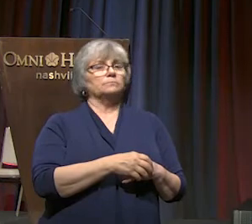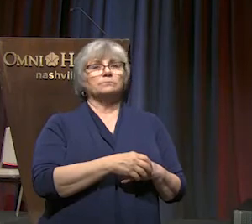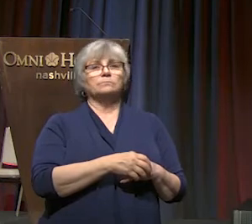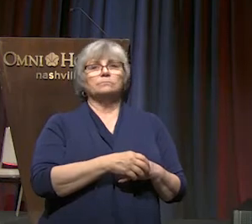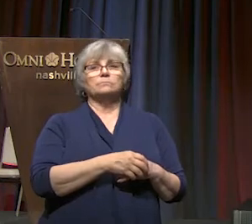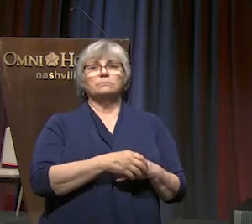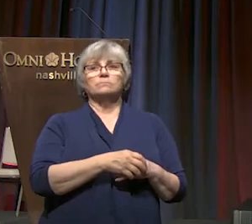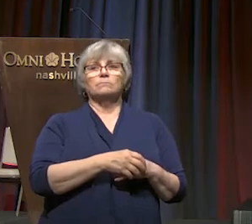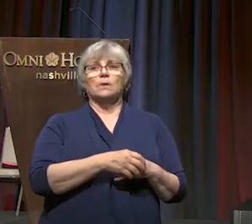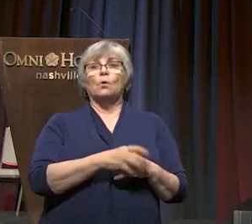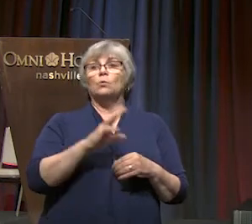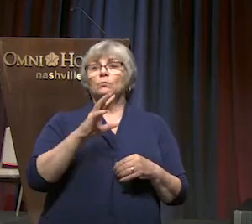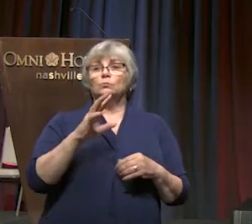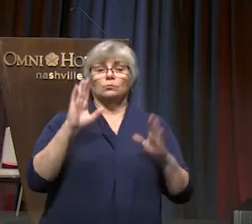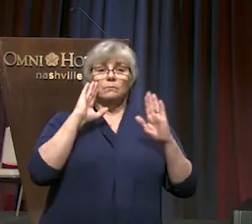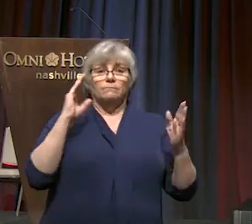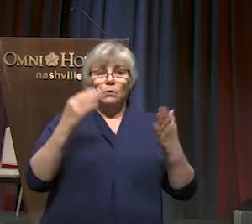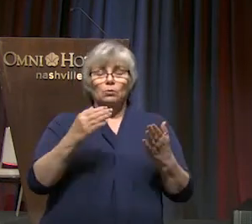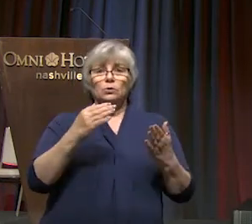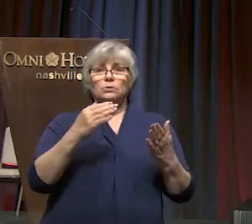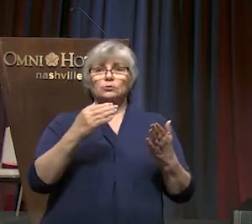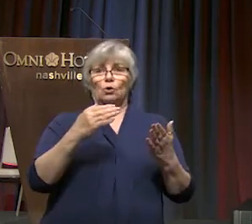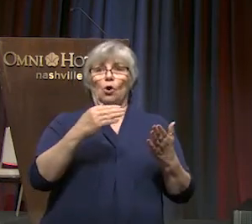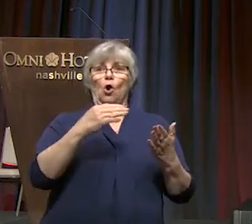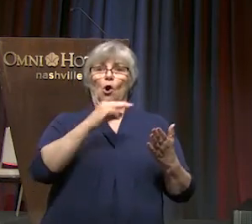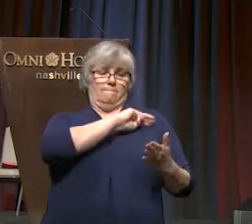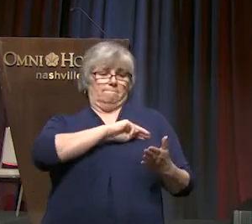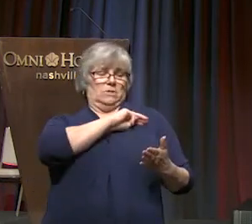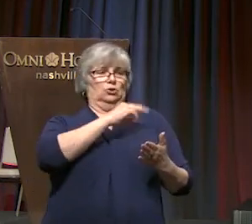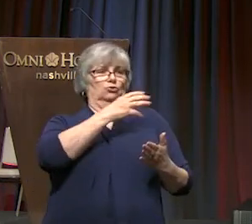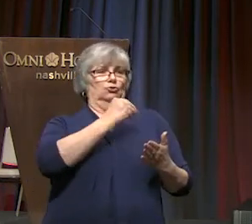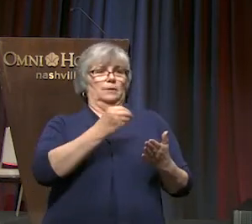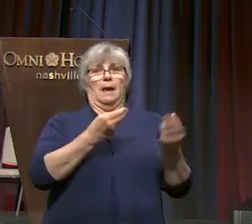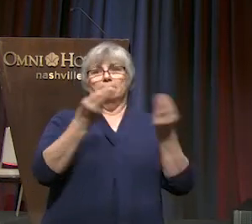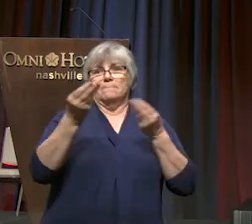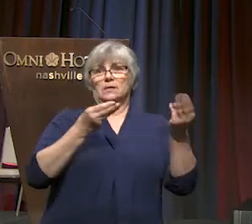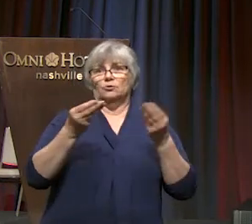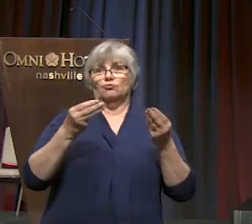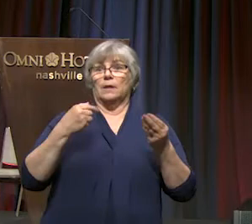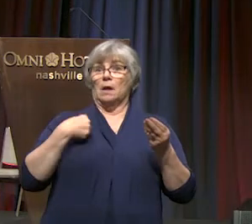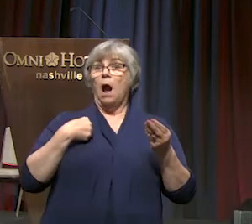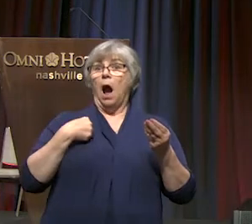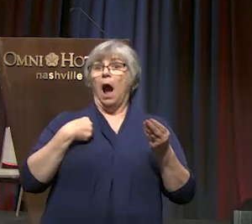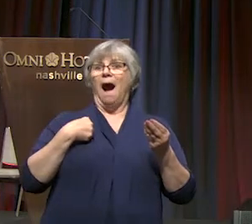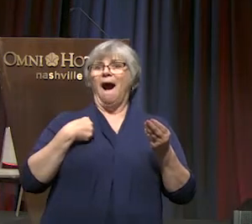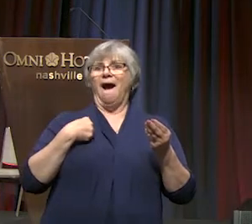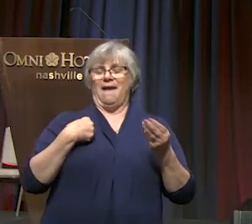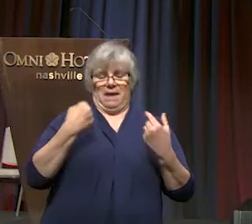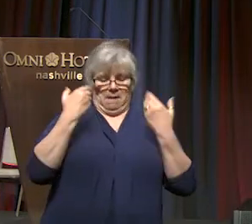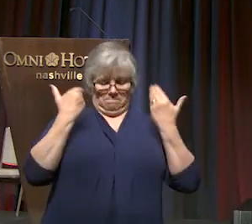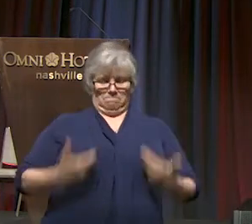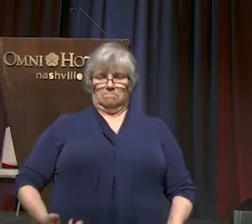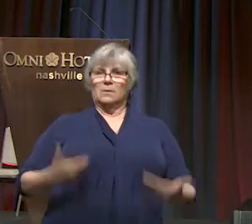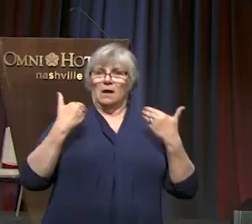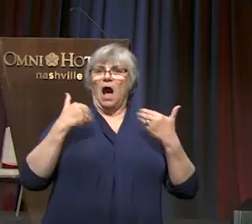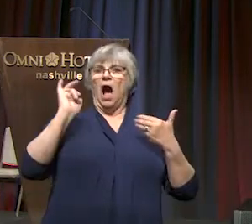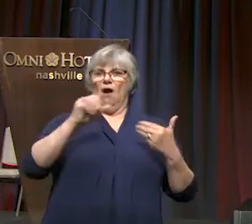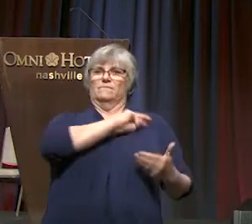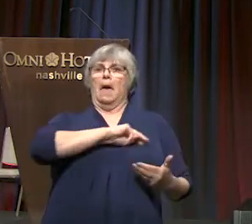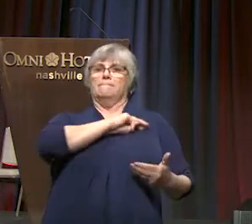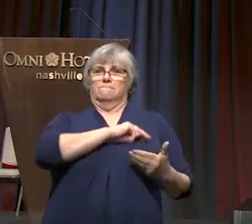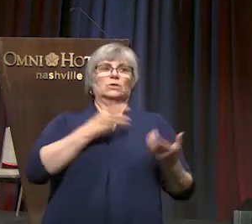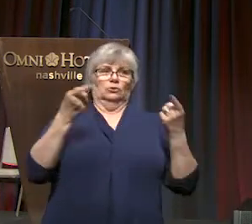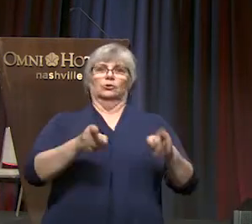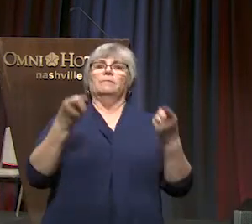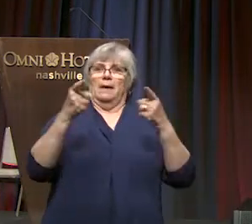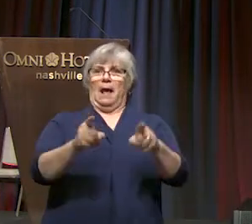mission and ministry. Today, I am the impact of the mission